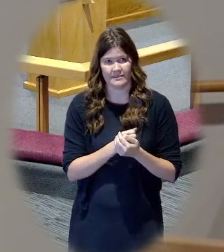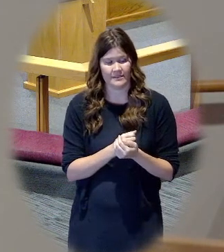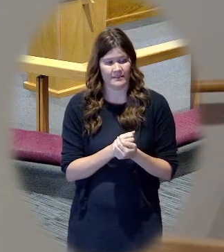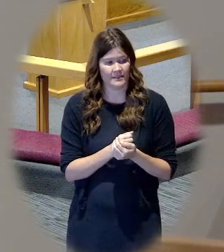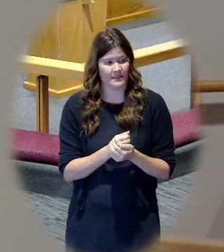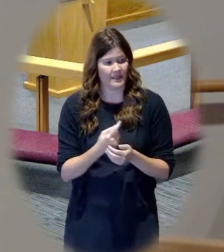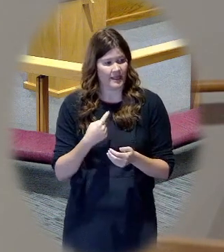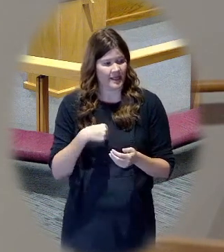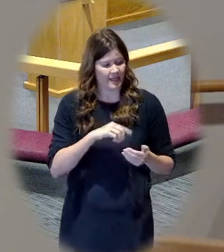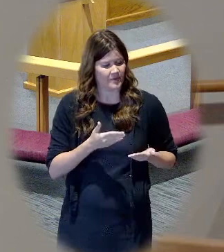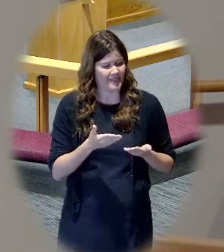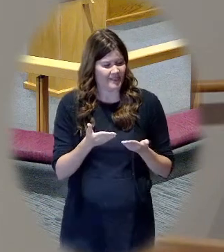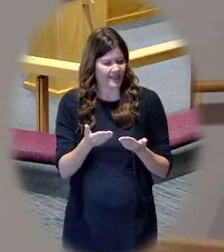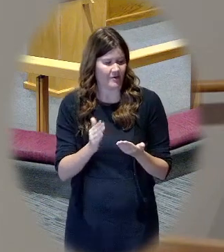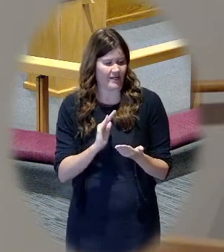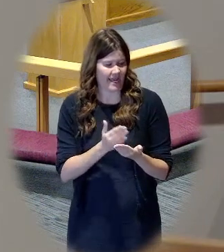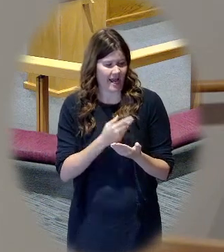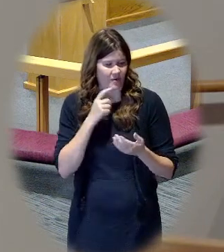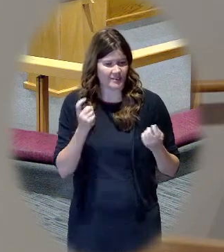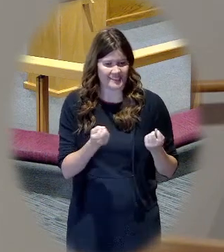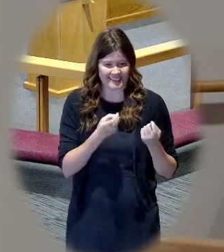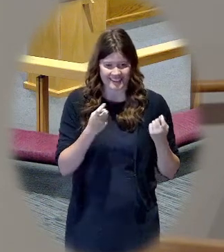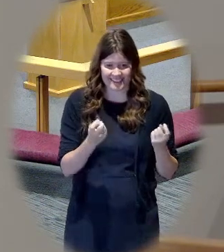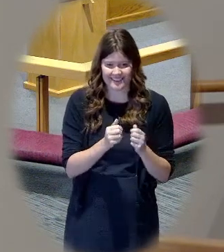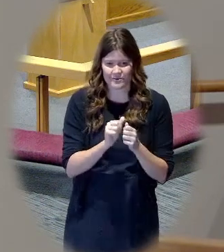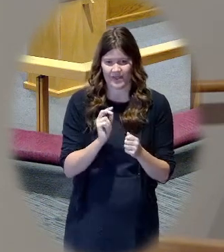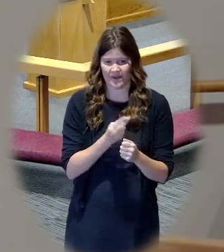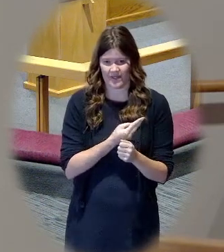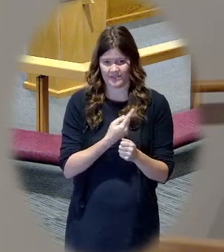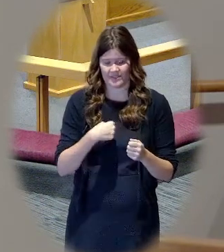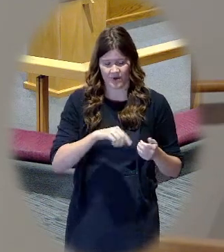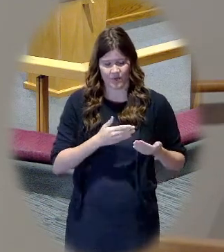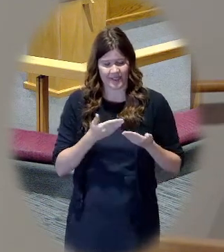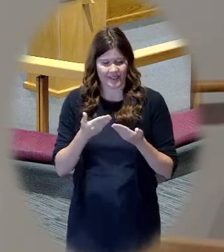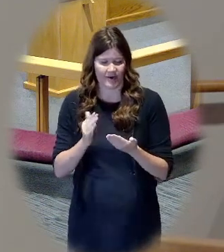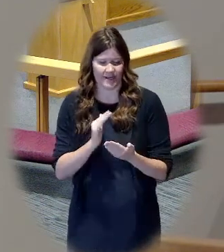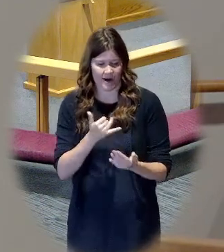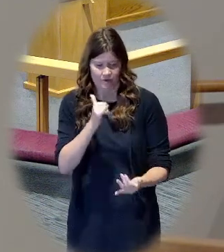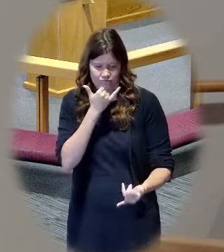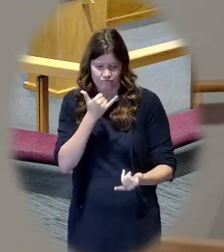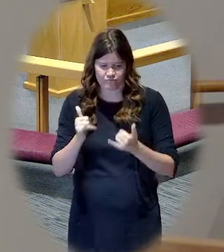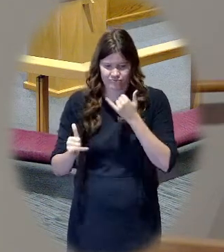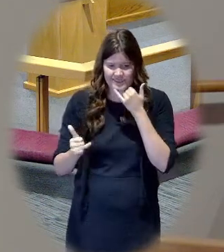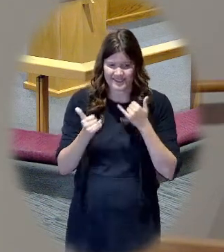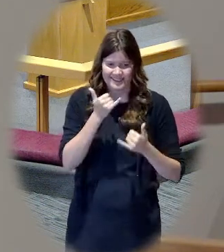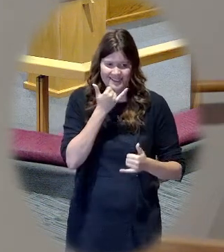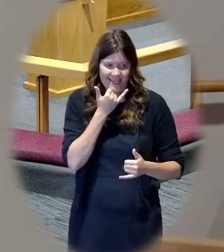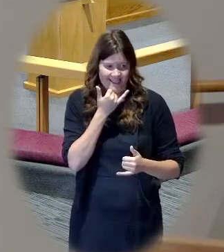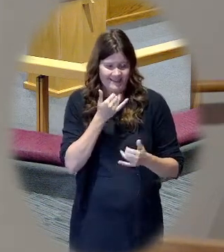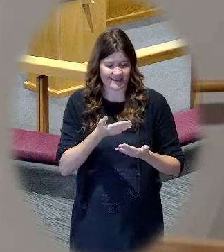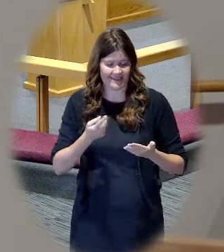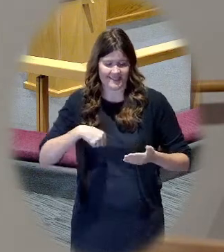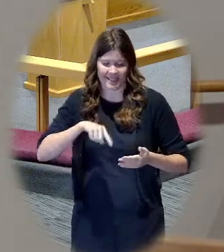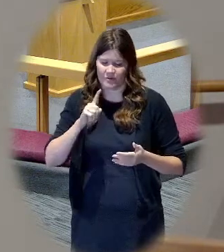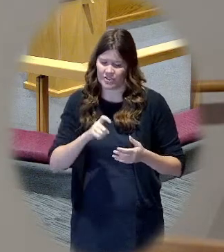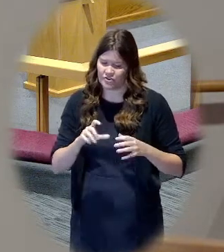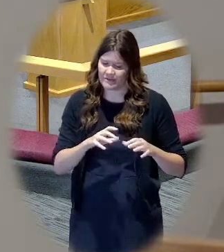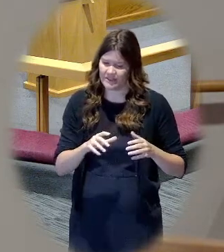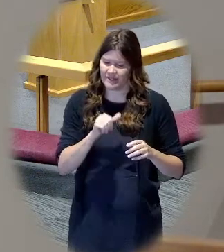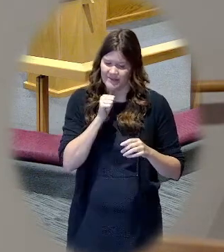We carry around our sinful flesh. We carry around our mistakes, the things that we should have done but